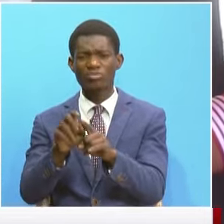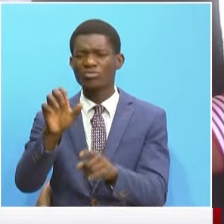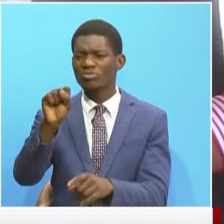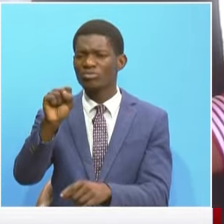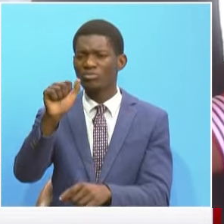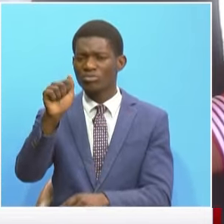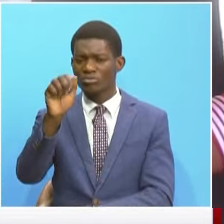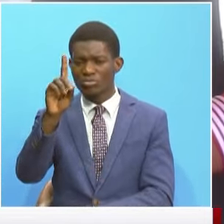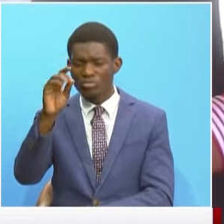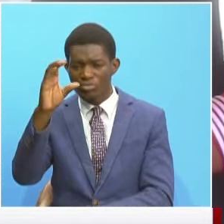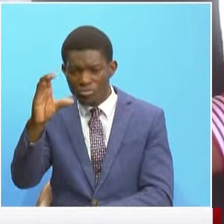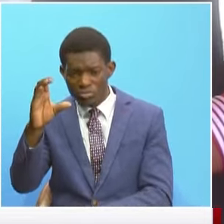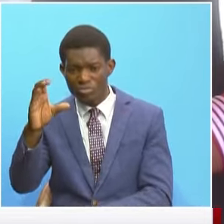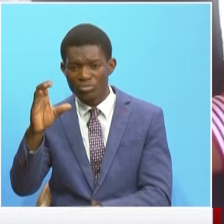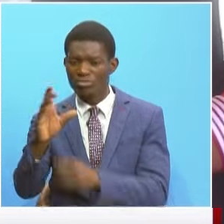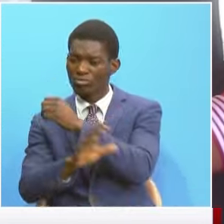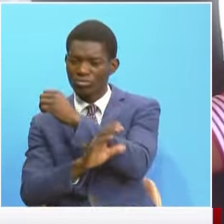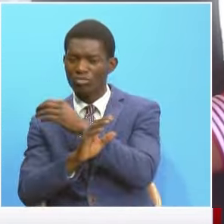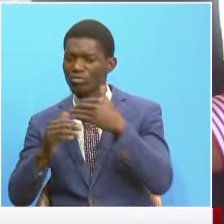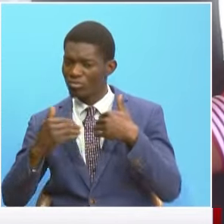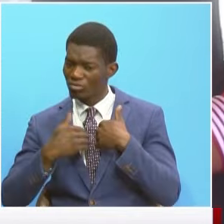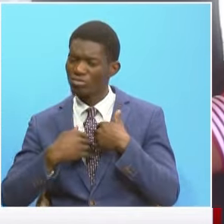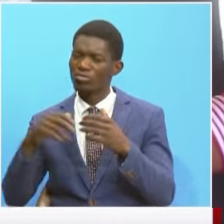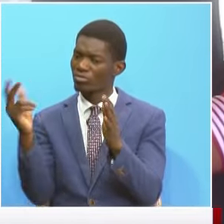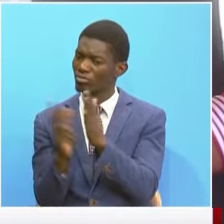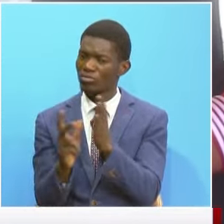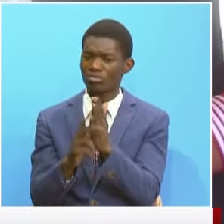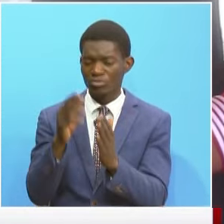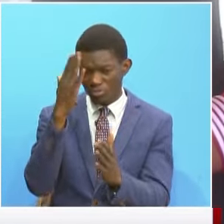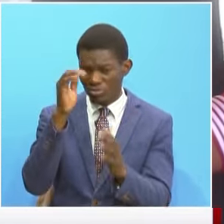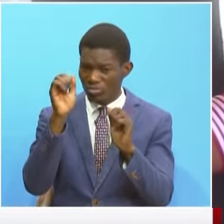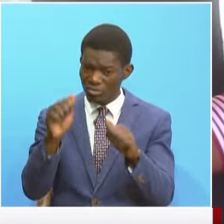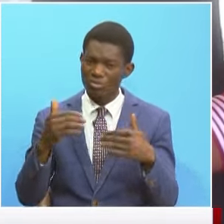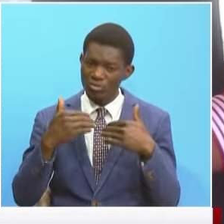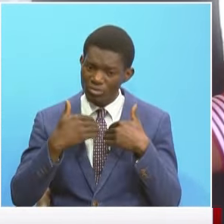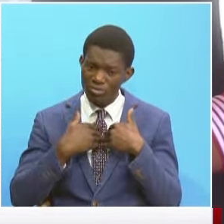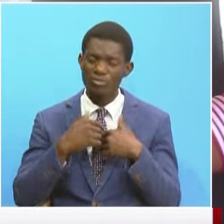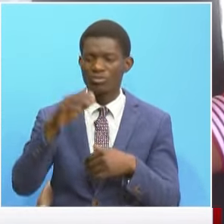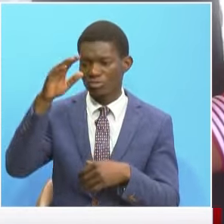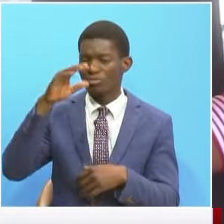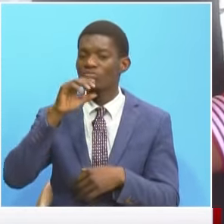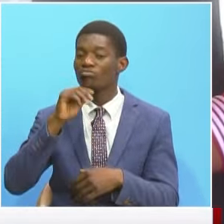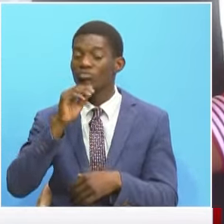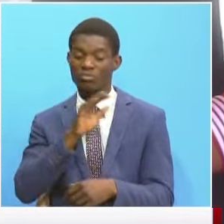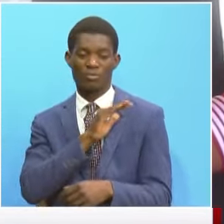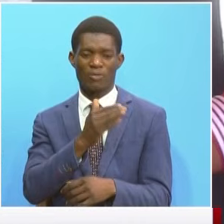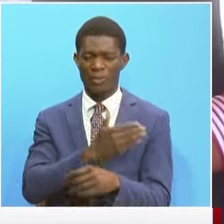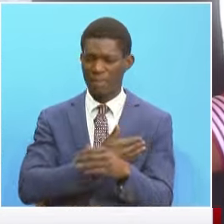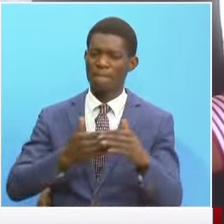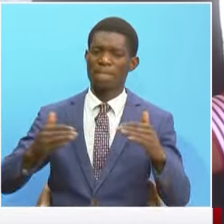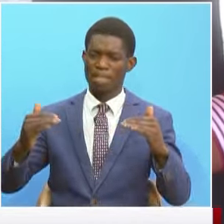to promote equity leadership. It is the approach of raising school girls for future